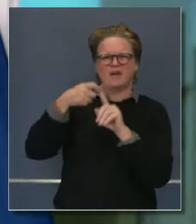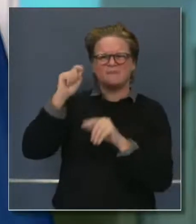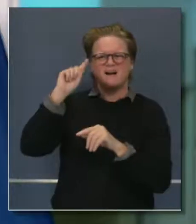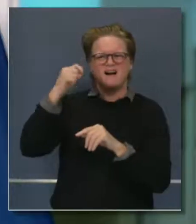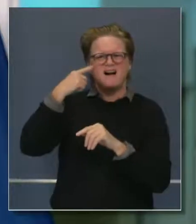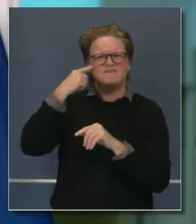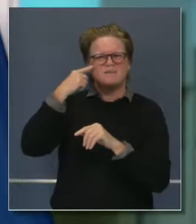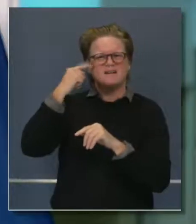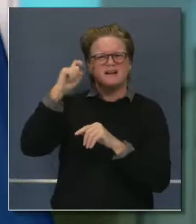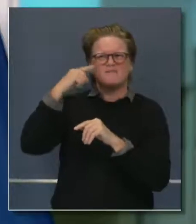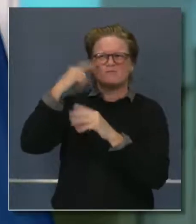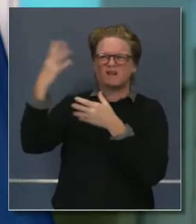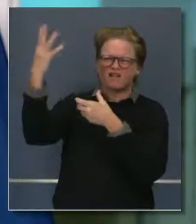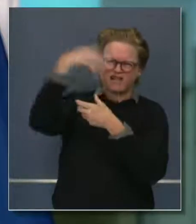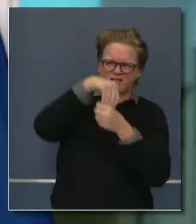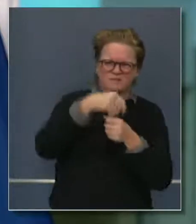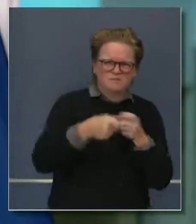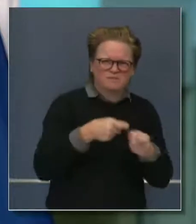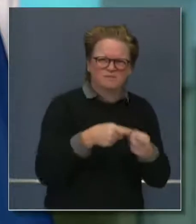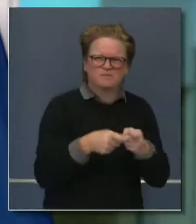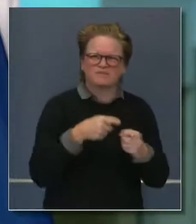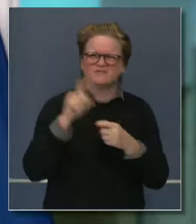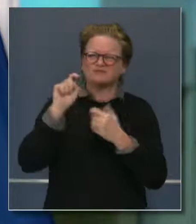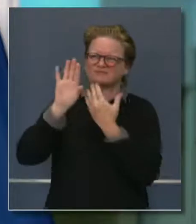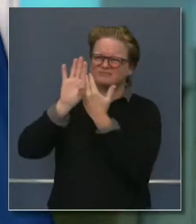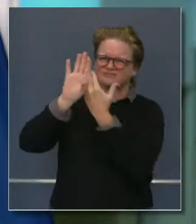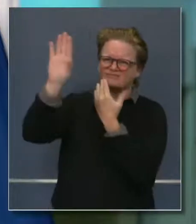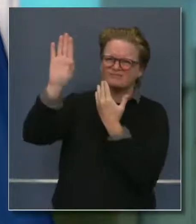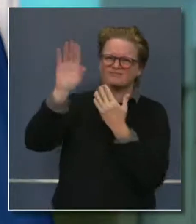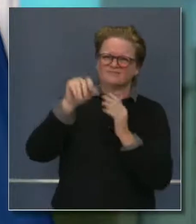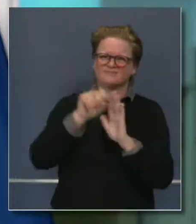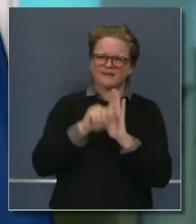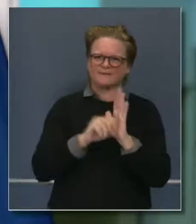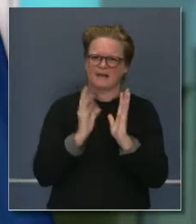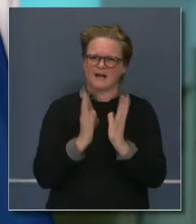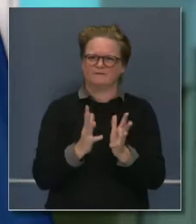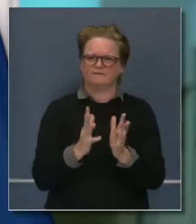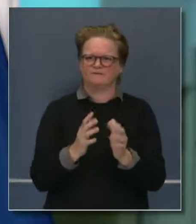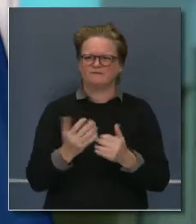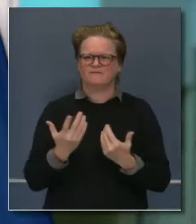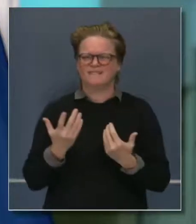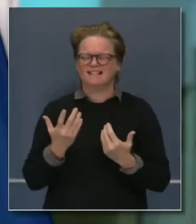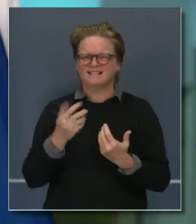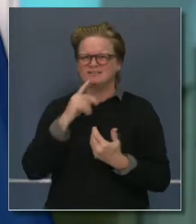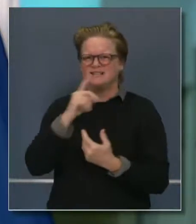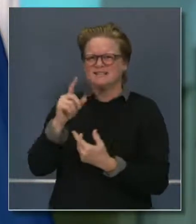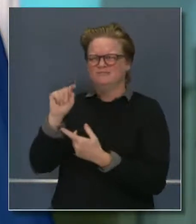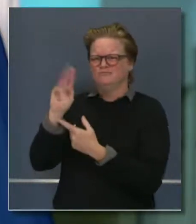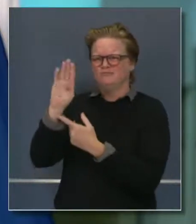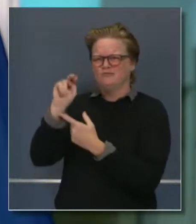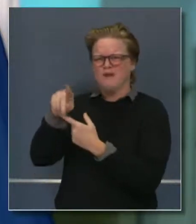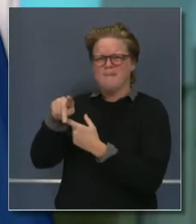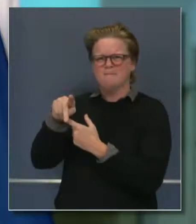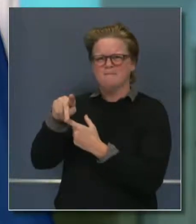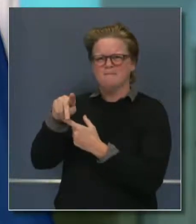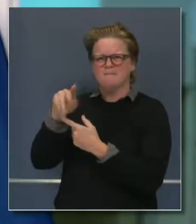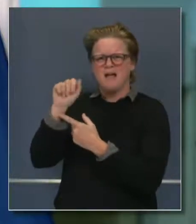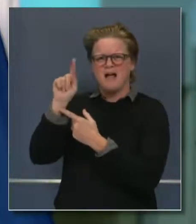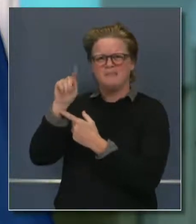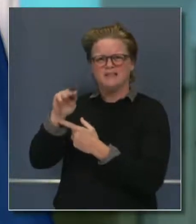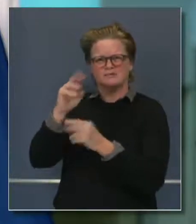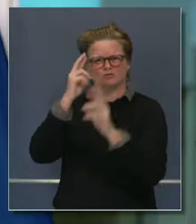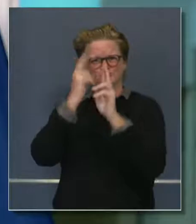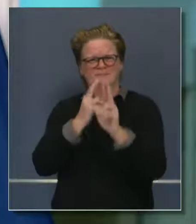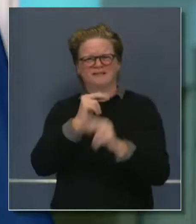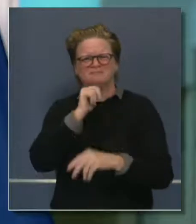and codified over and over by administration after administration, court decision after court decision. So all that is being addressed. But here's the good news.